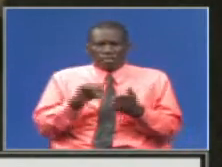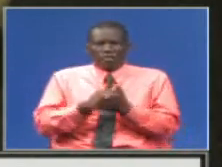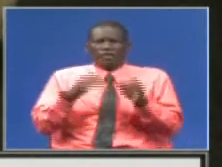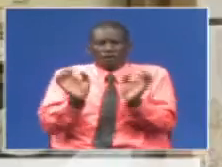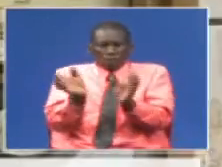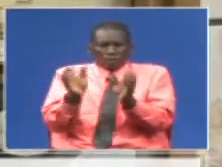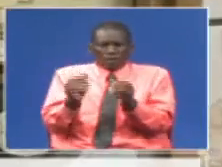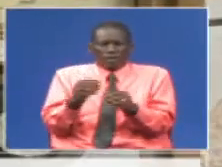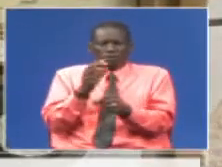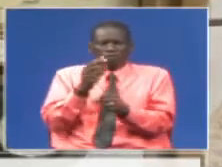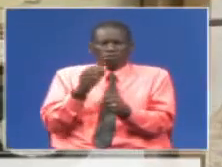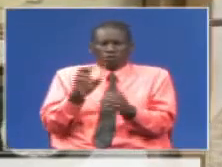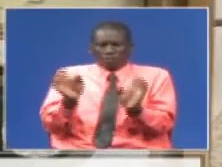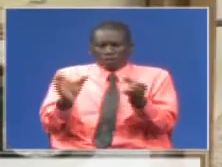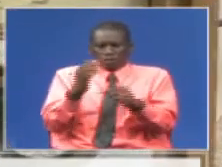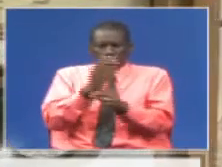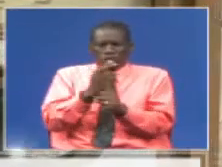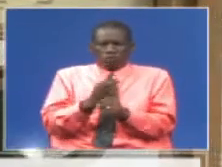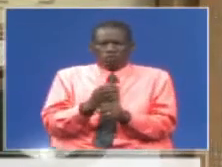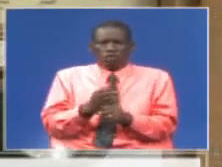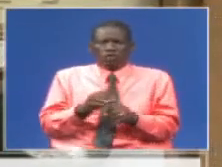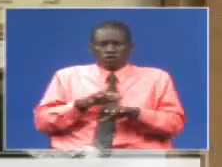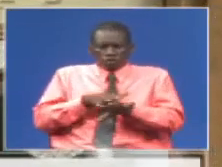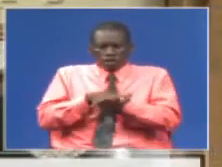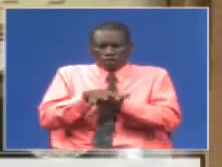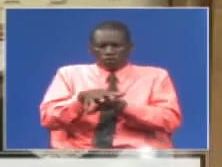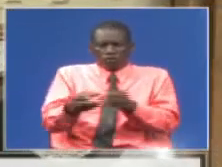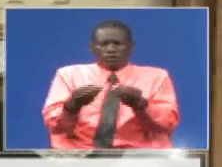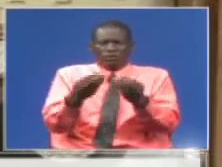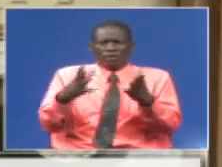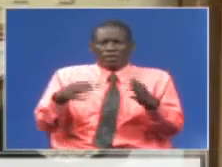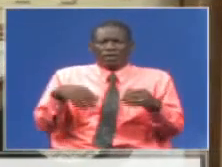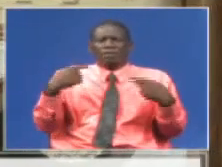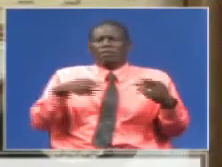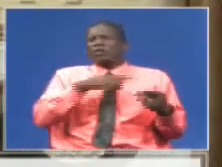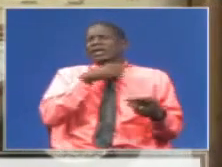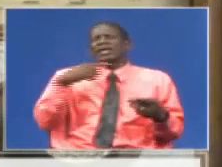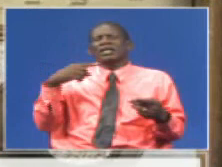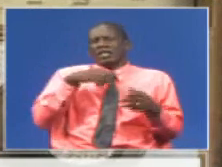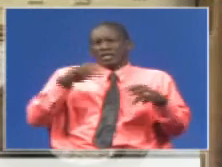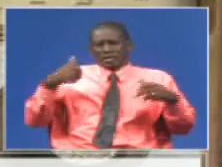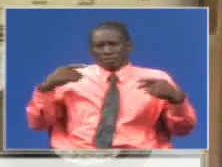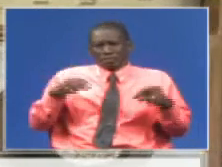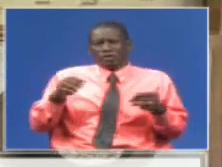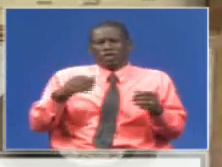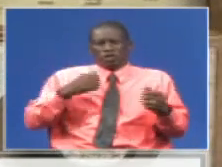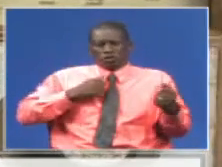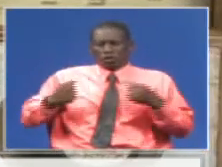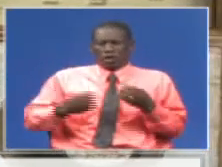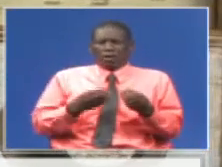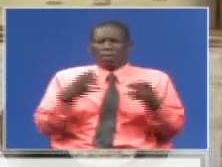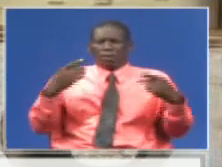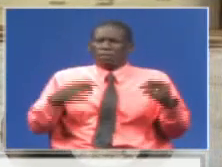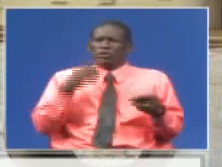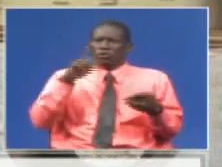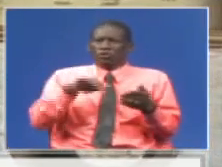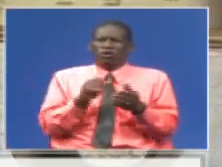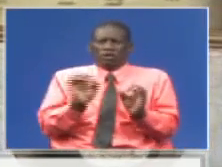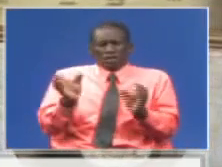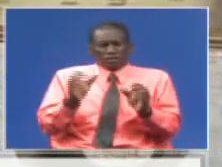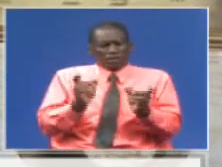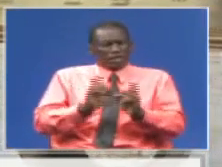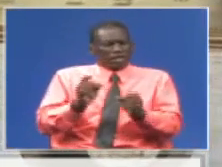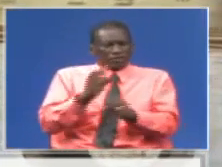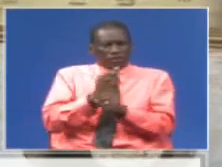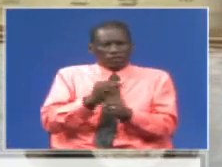radio was used to massively influence the large number of murders in Rwanda. Many note that had the media not used